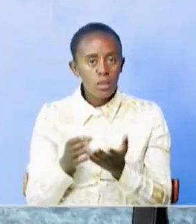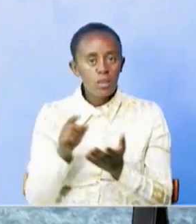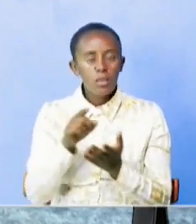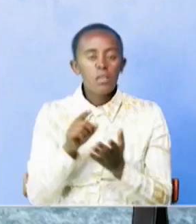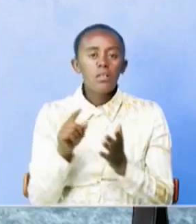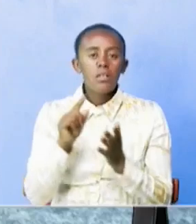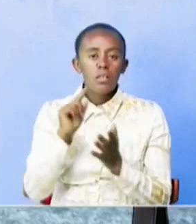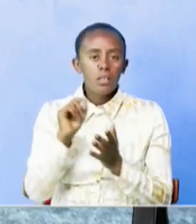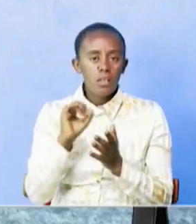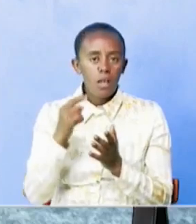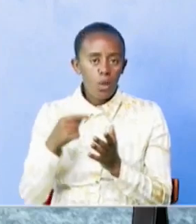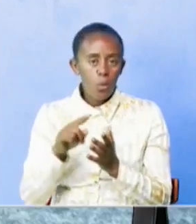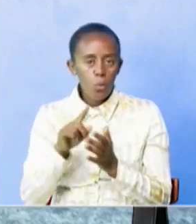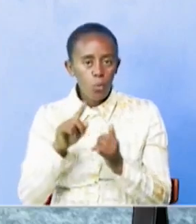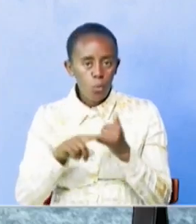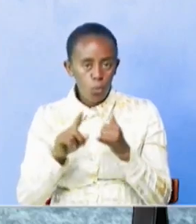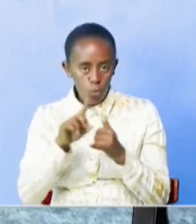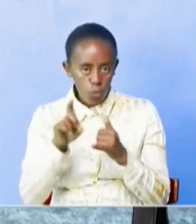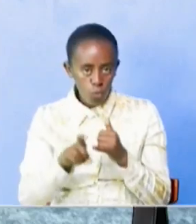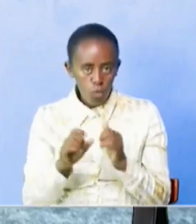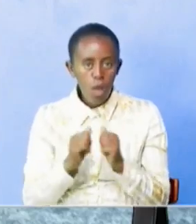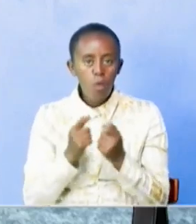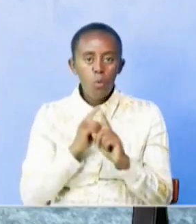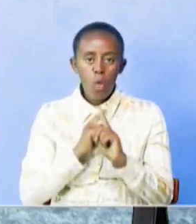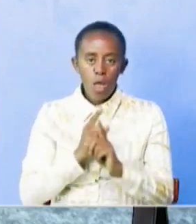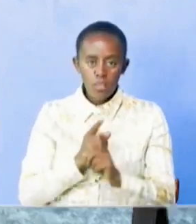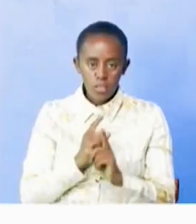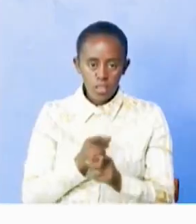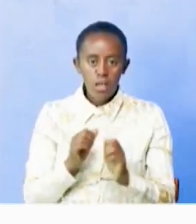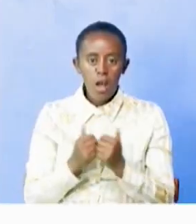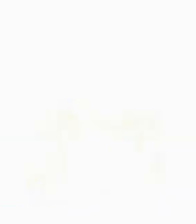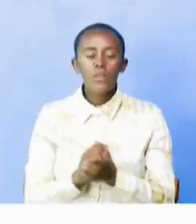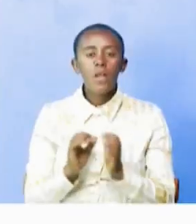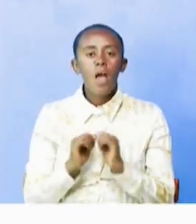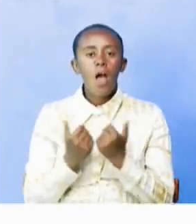tag questions, what about how to answer tag questions?